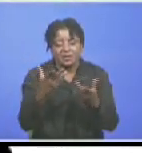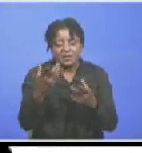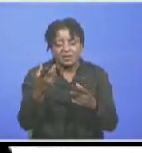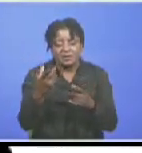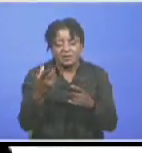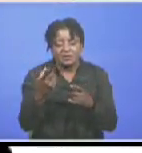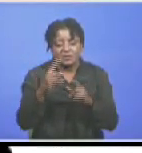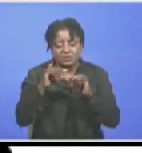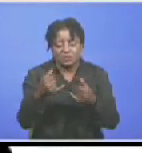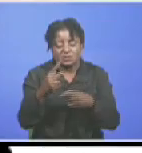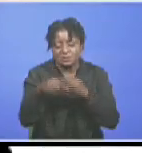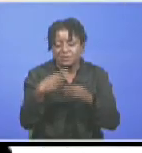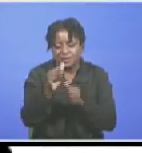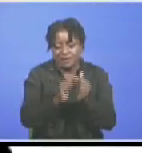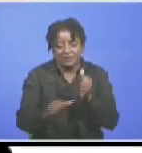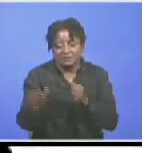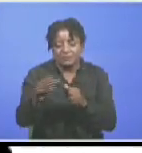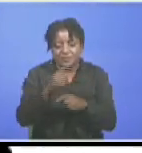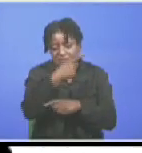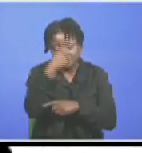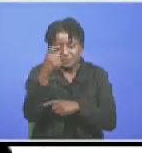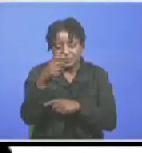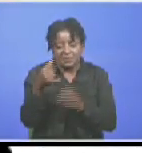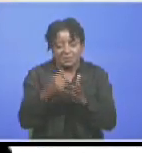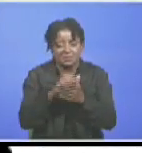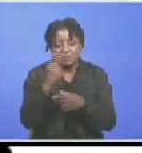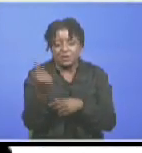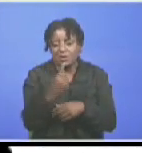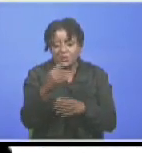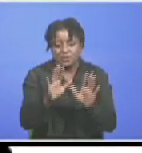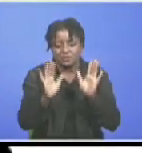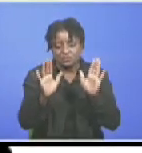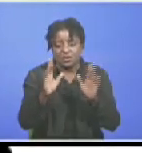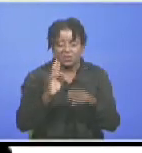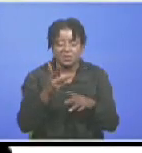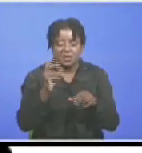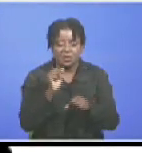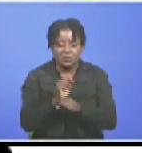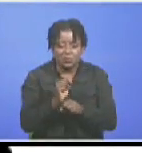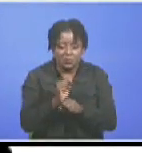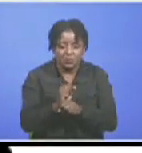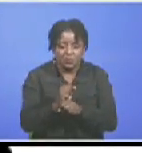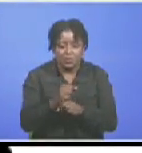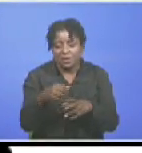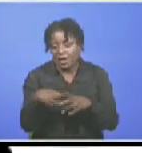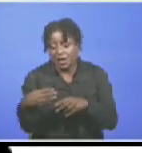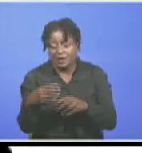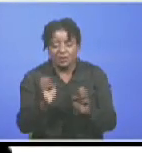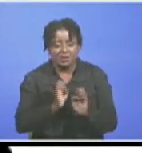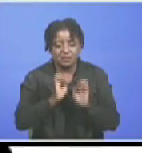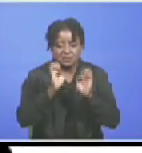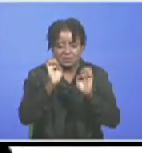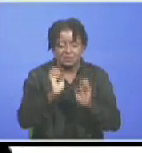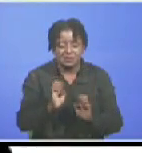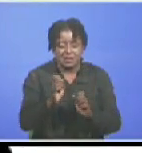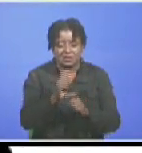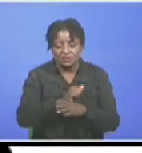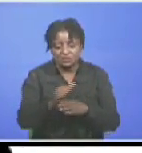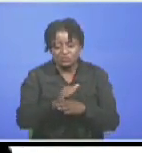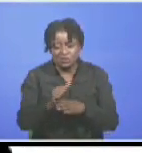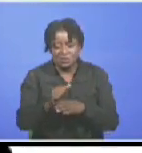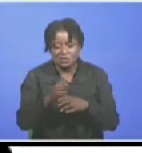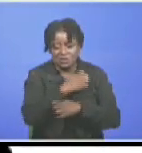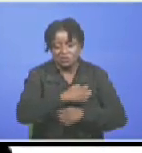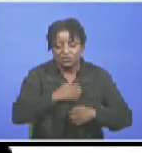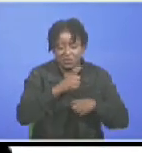And I don't know, it's just always great. You know, we can work out, train, enjoy a little time together as a